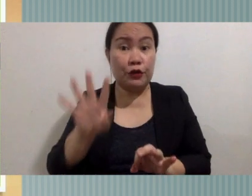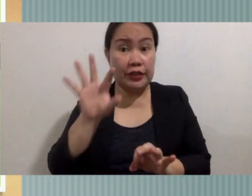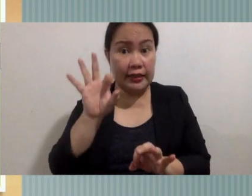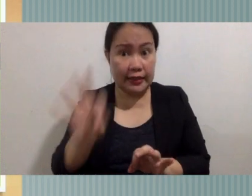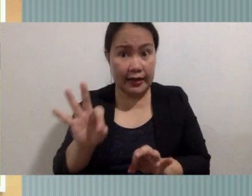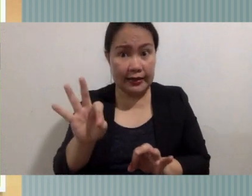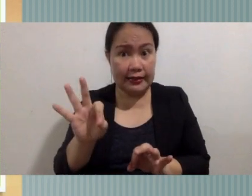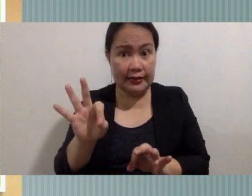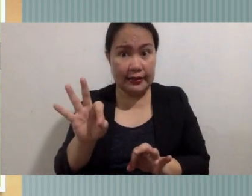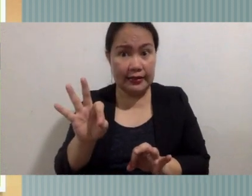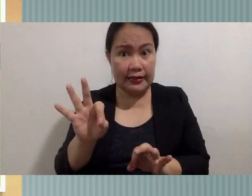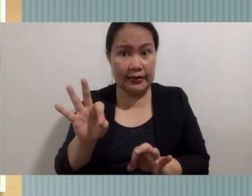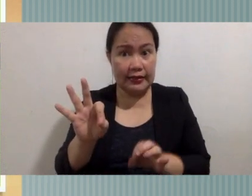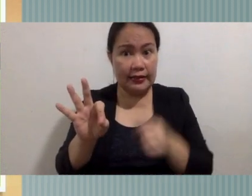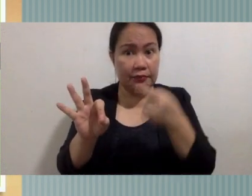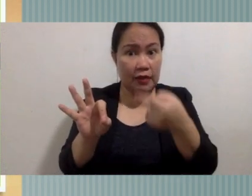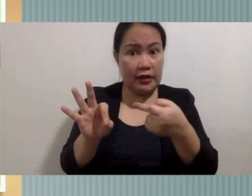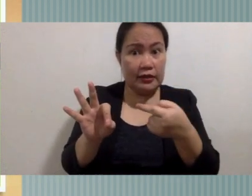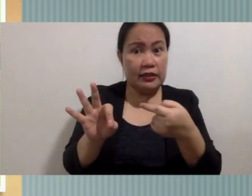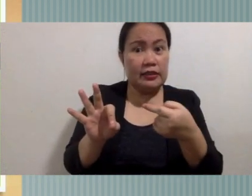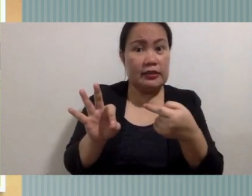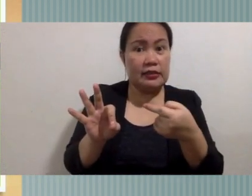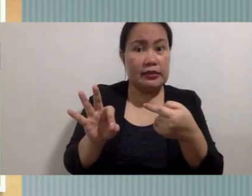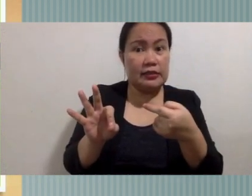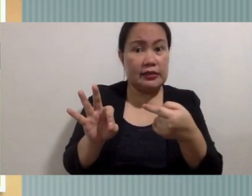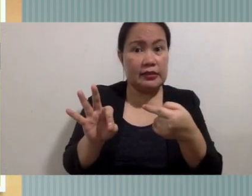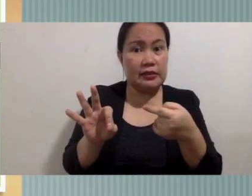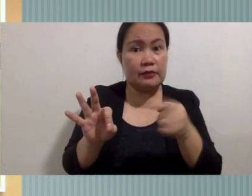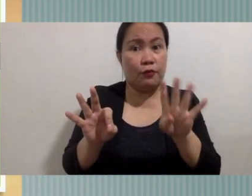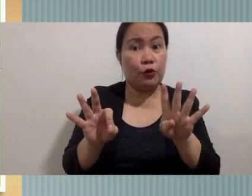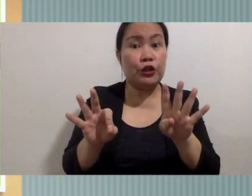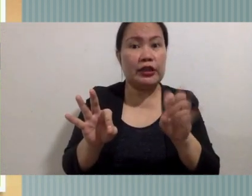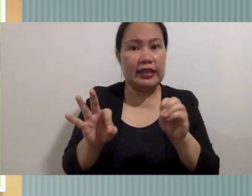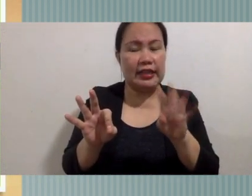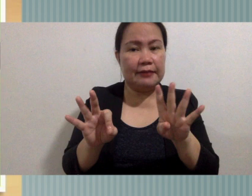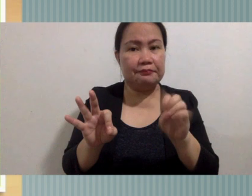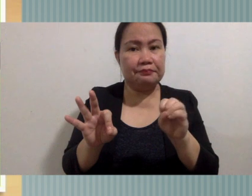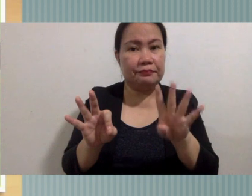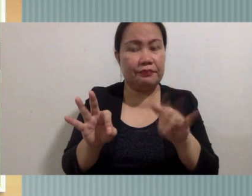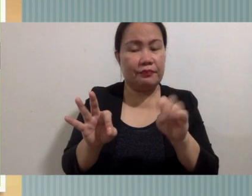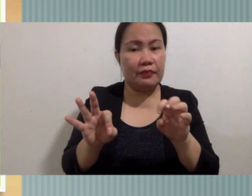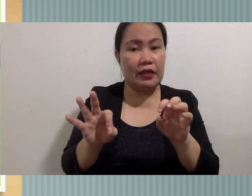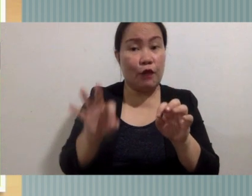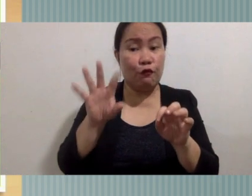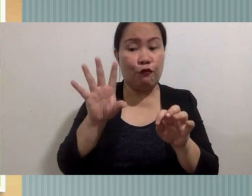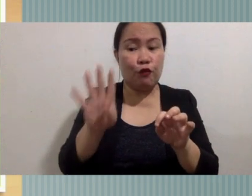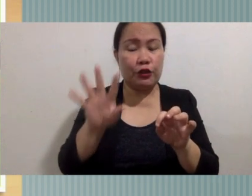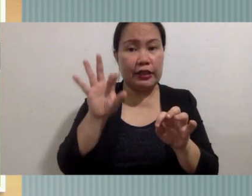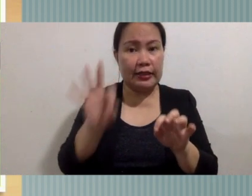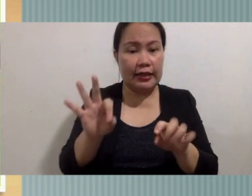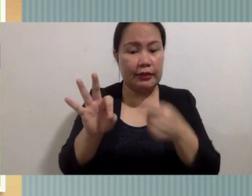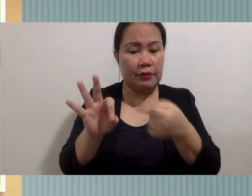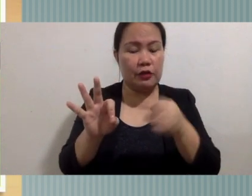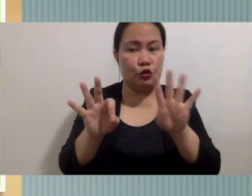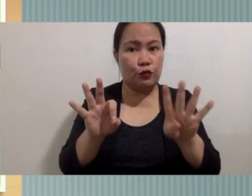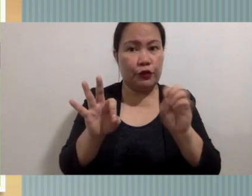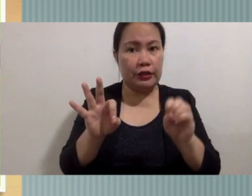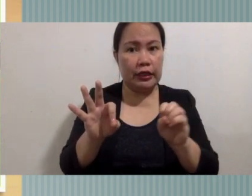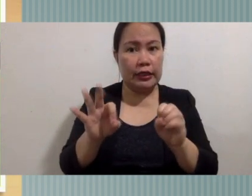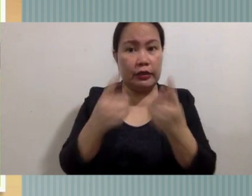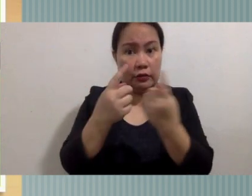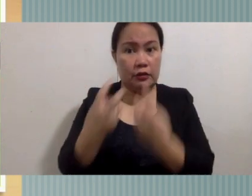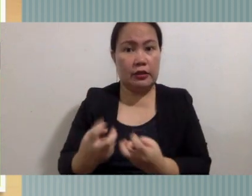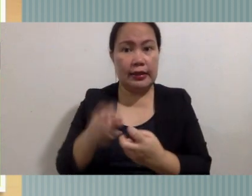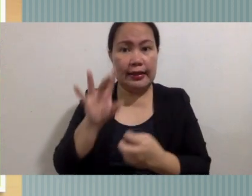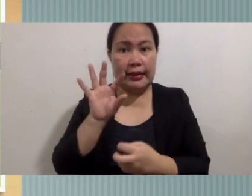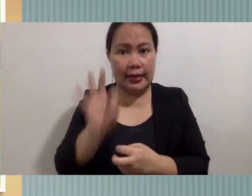Because 49, so ito ay magiging minus 4. This is 40. So